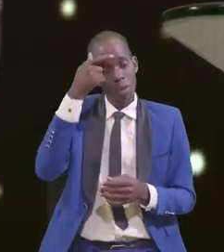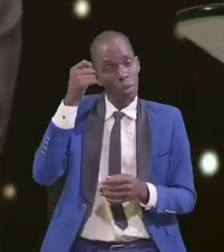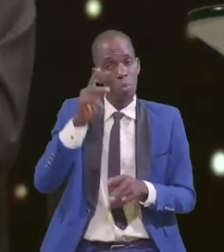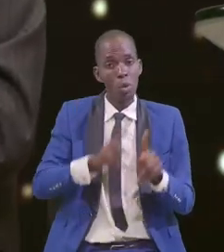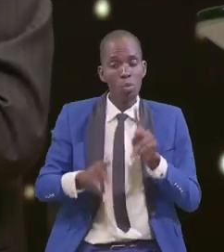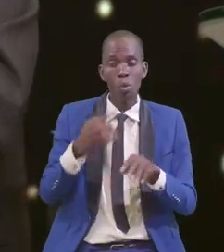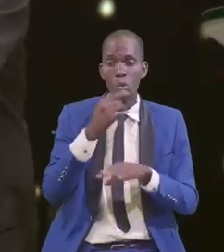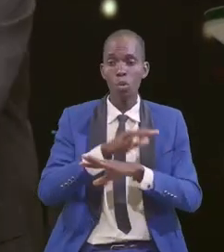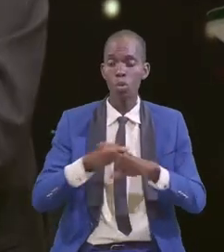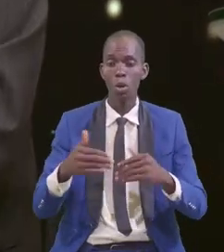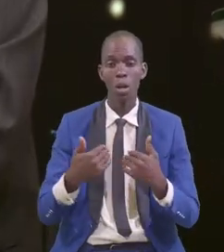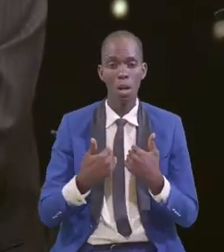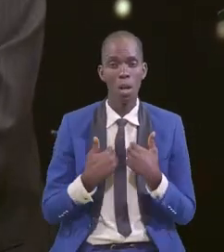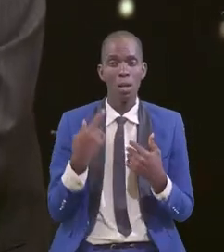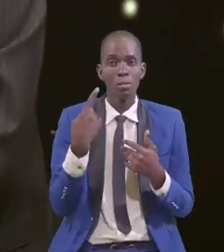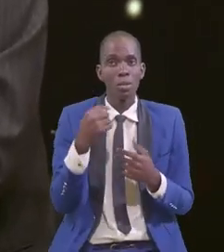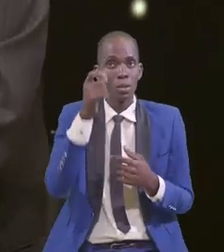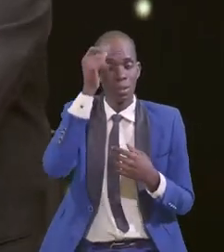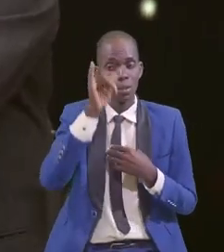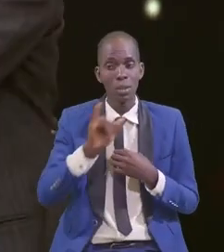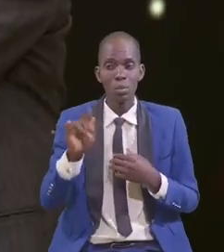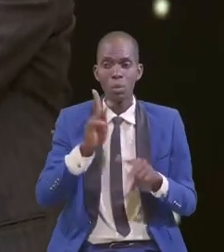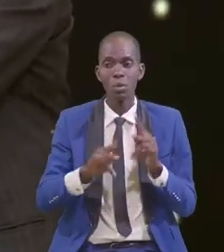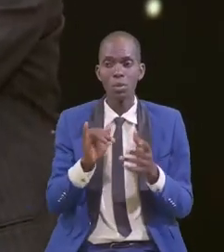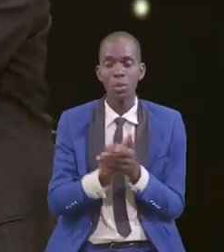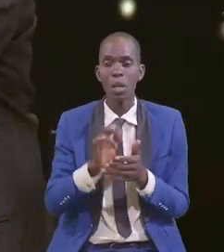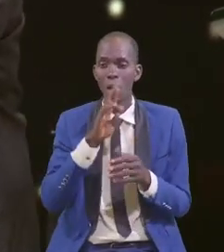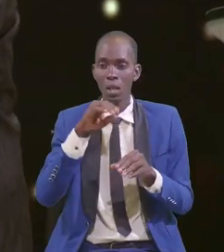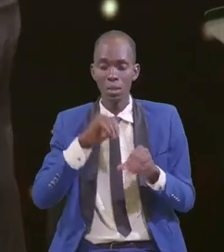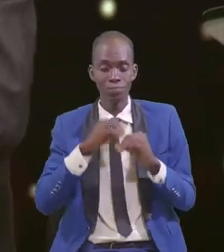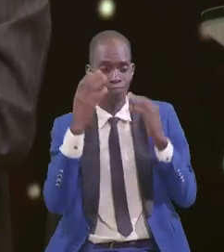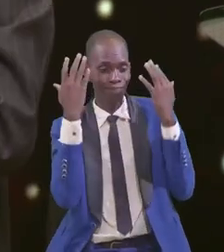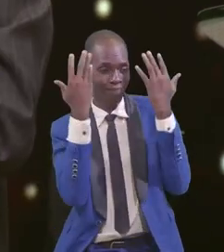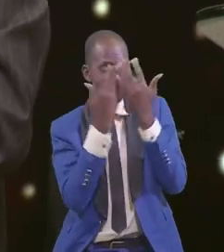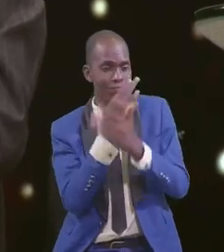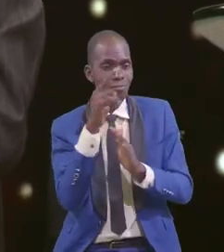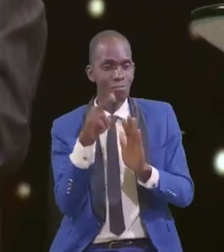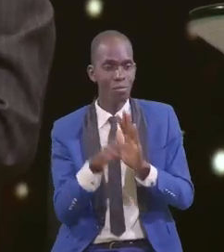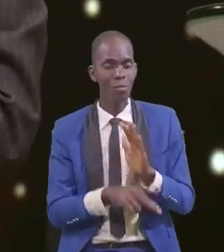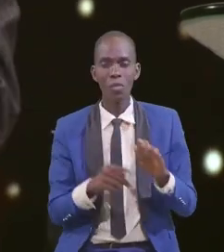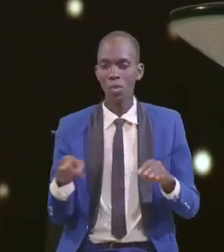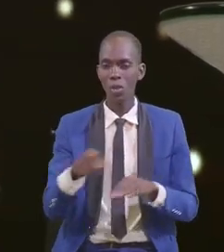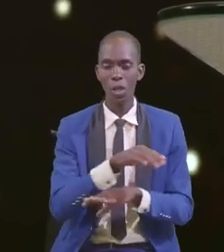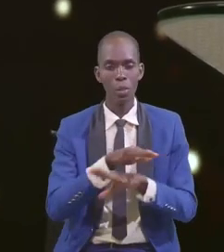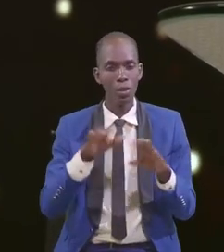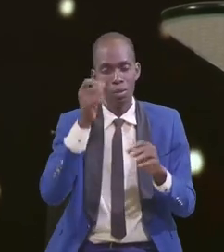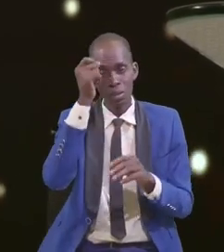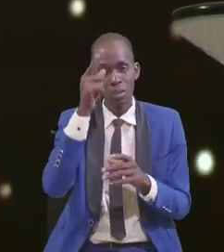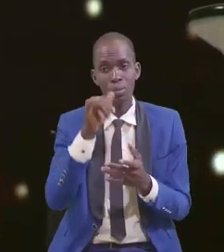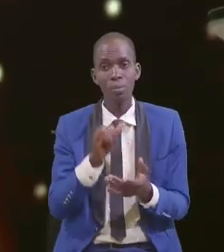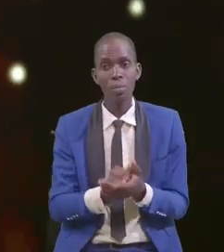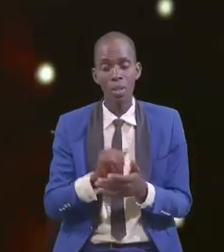the light, and the people who are not in the light, they're totally in darkness. They do not understand that